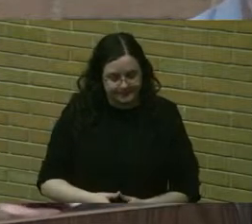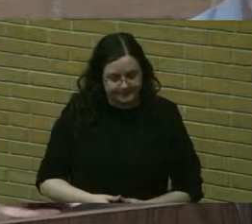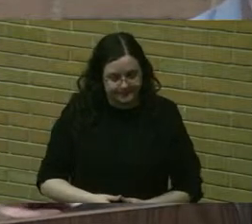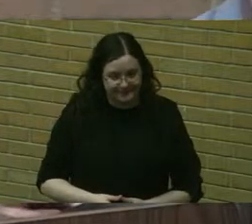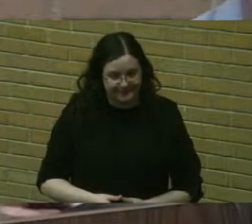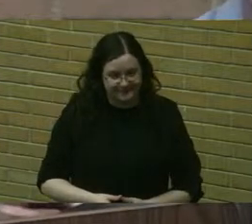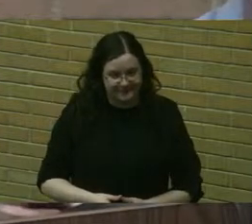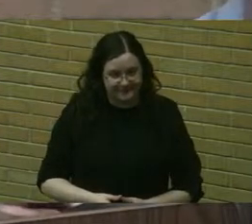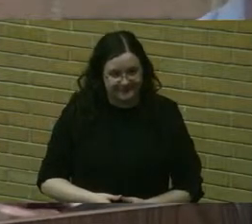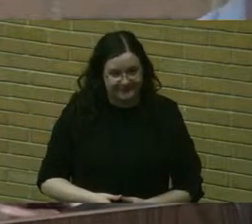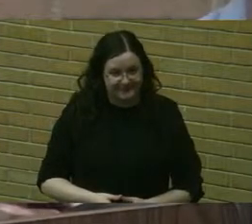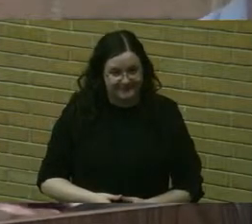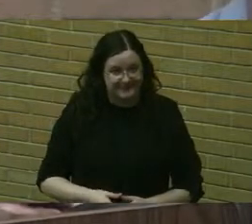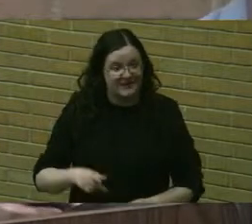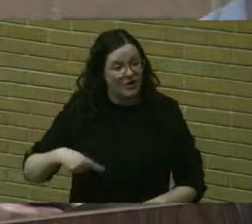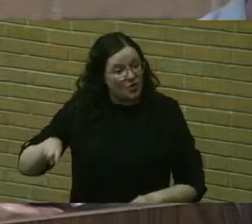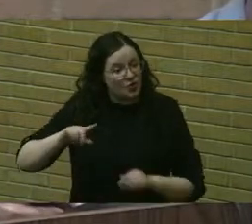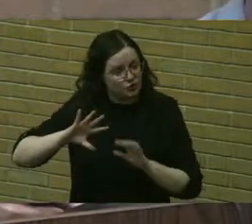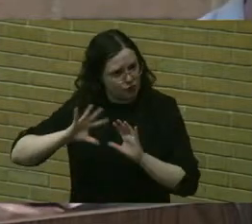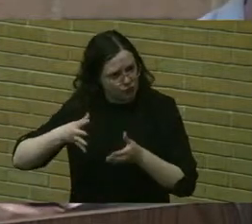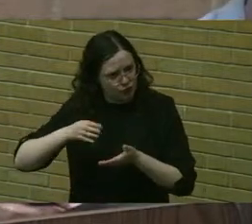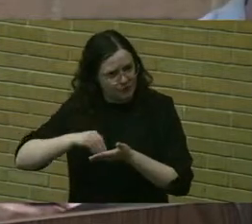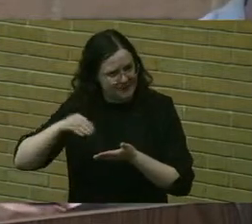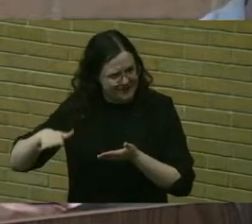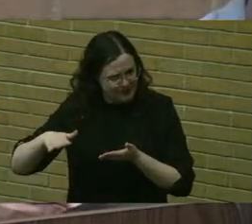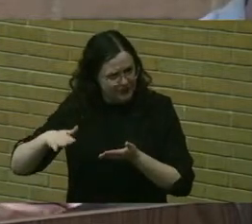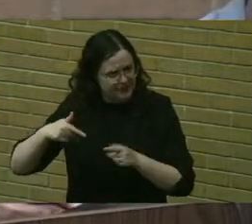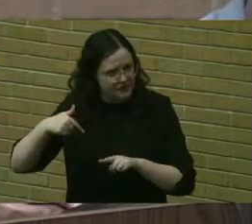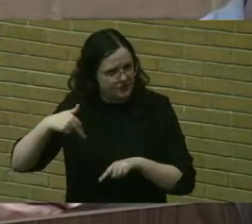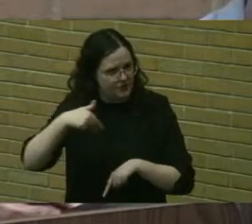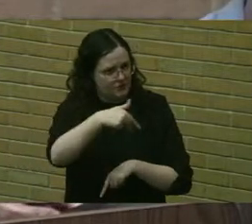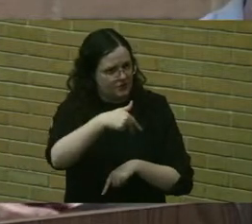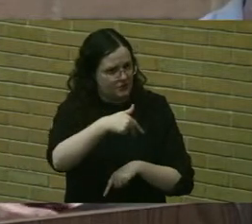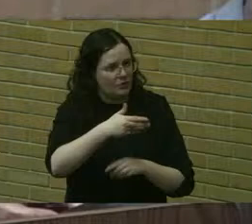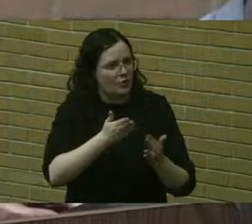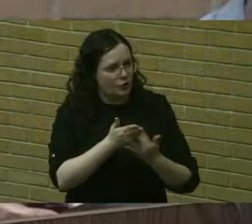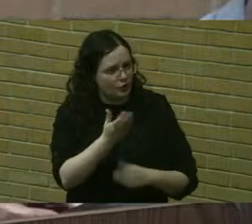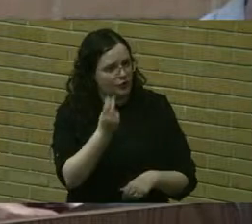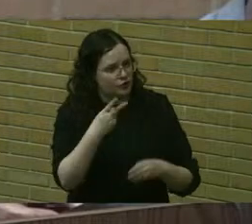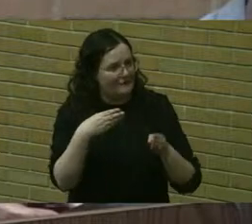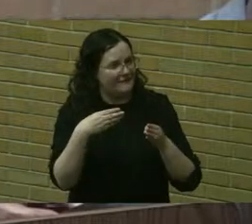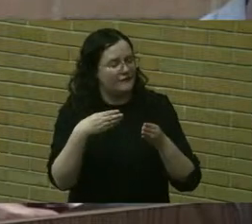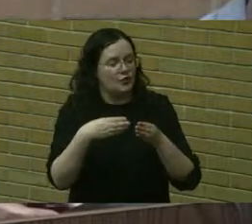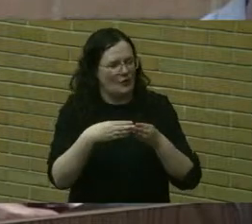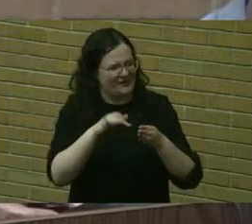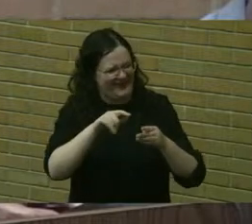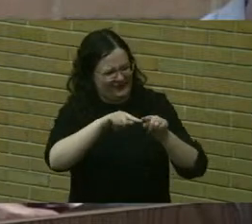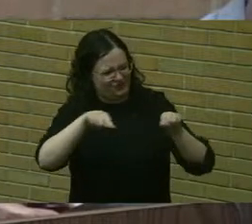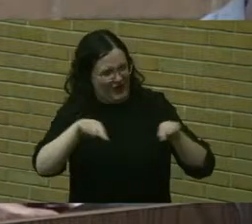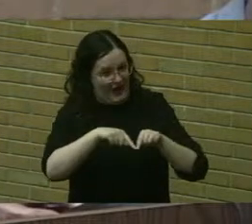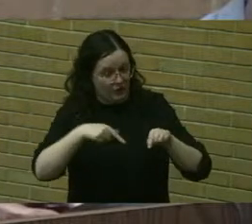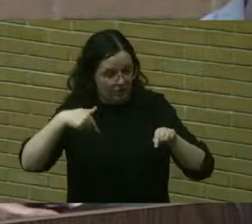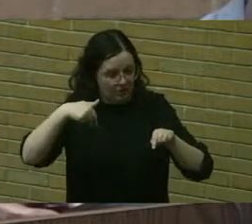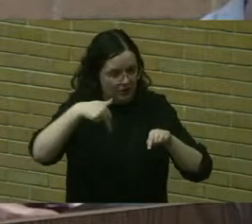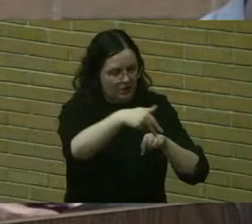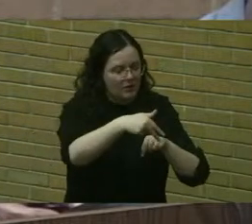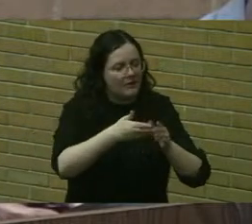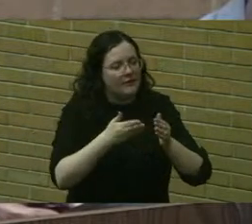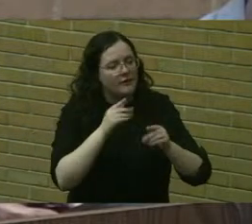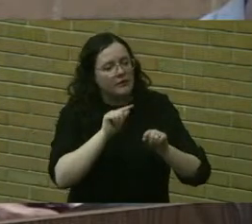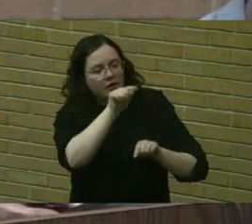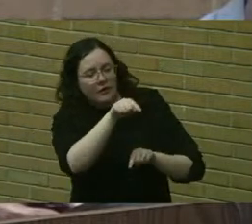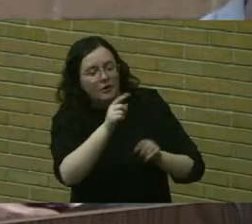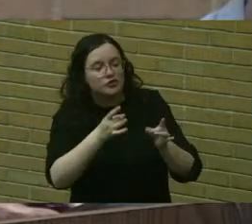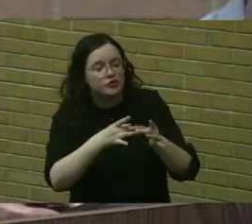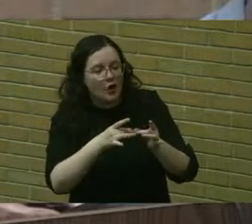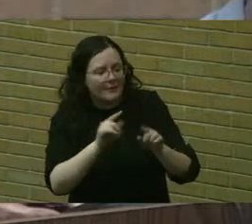Groups of students cross through the triangle to go to Starbucks or other businesses at 12